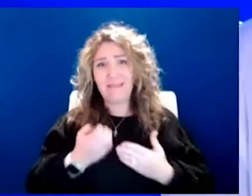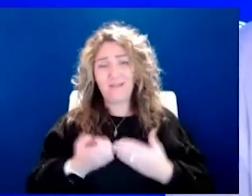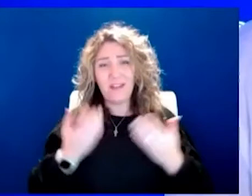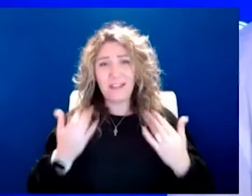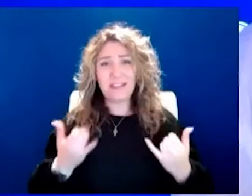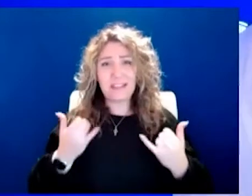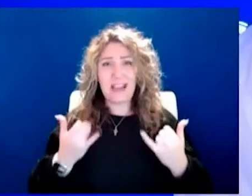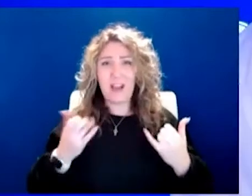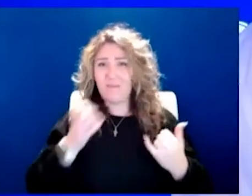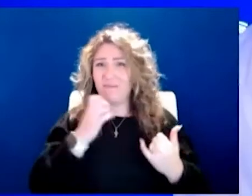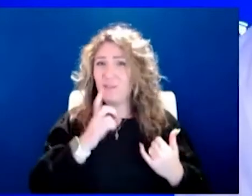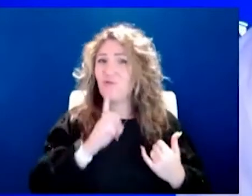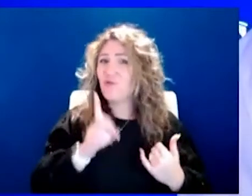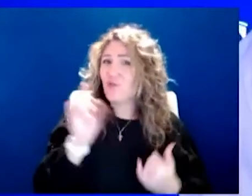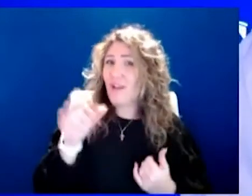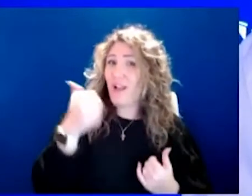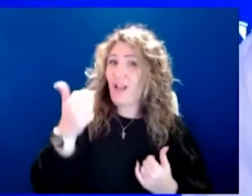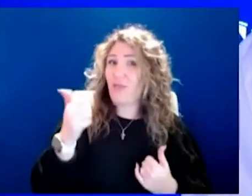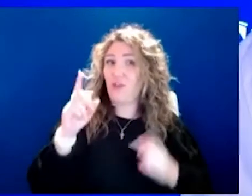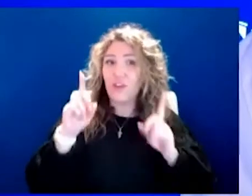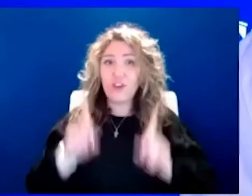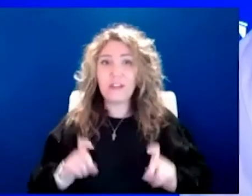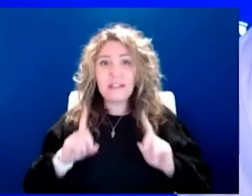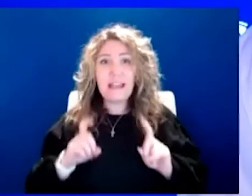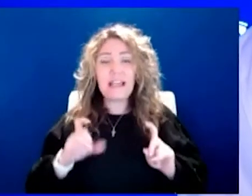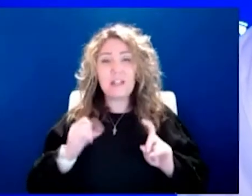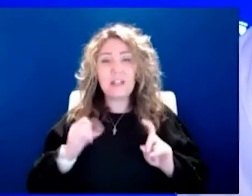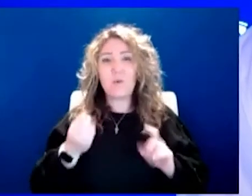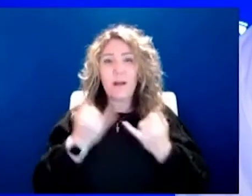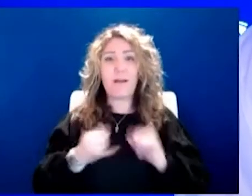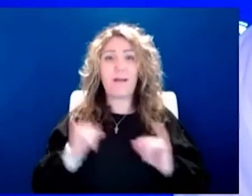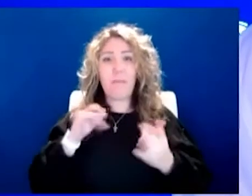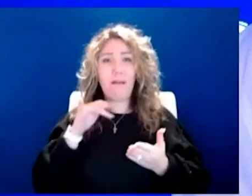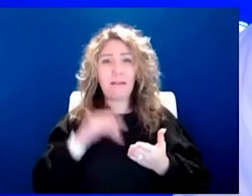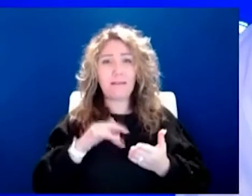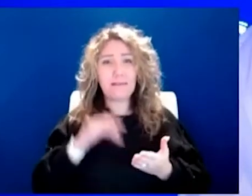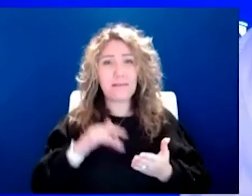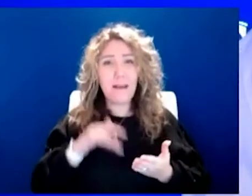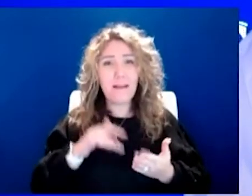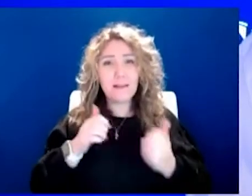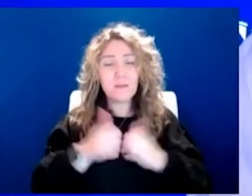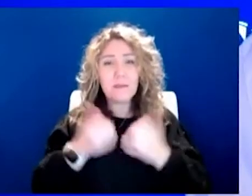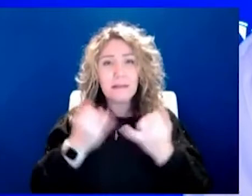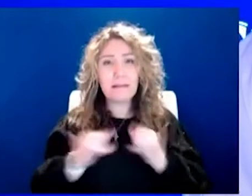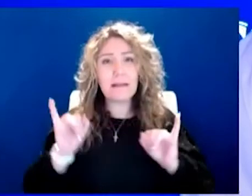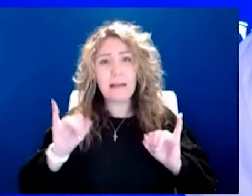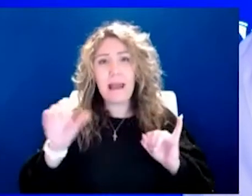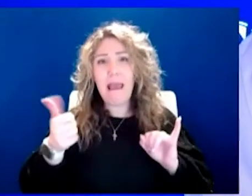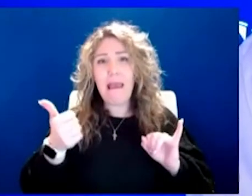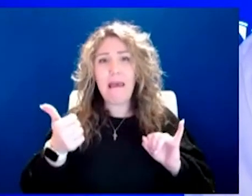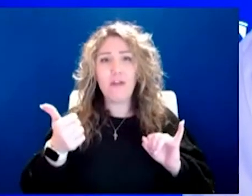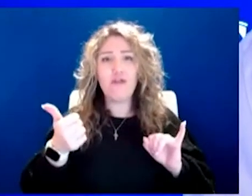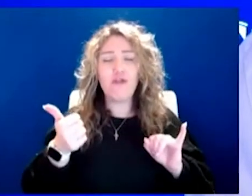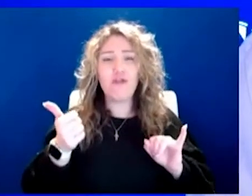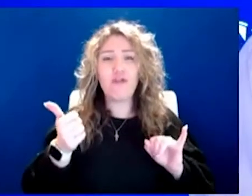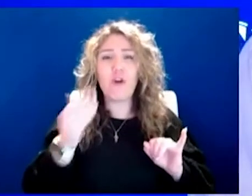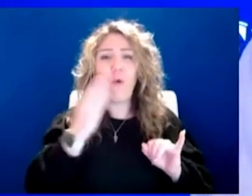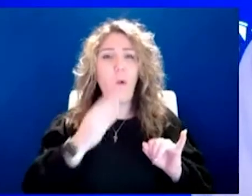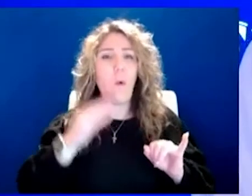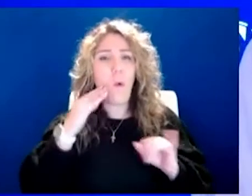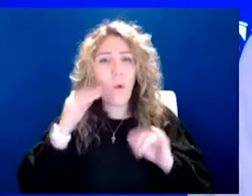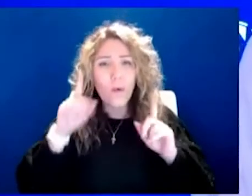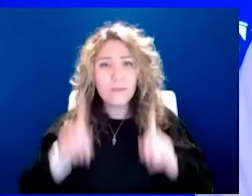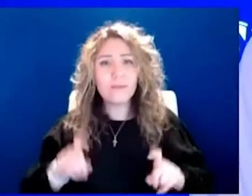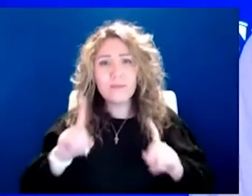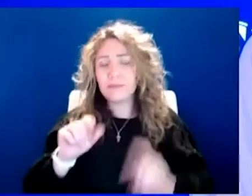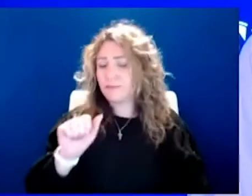of the other tests or if independent studies have been done with the other at-home tests, but we know that the Abbott